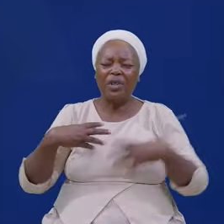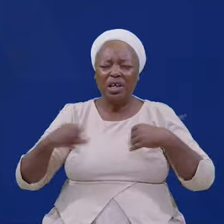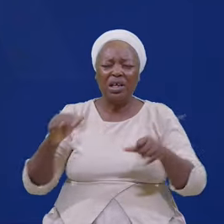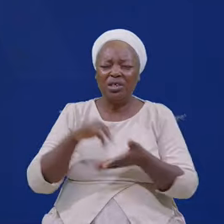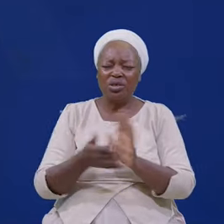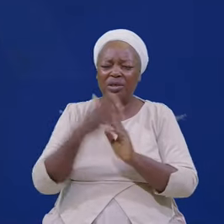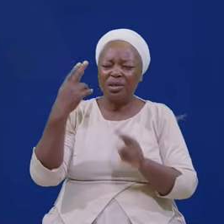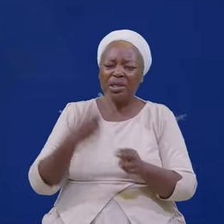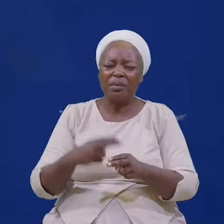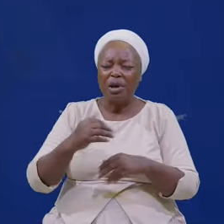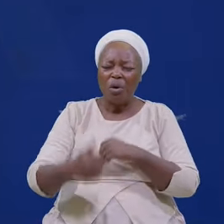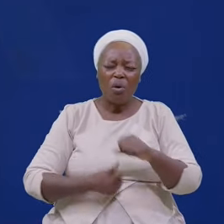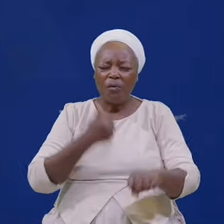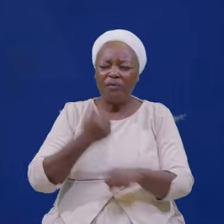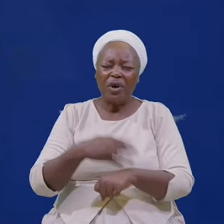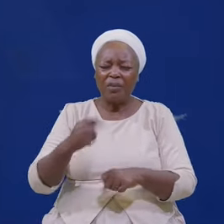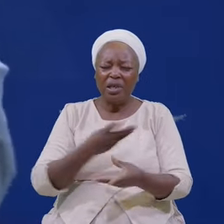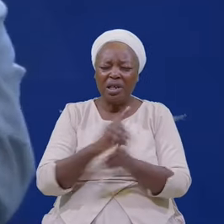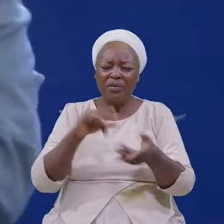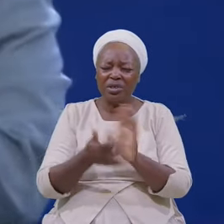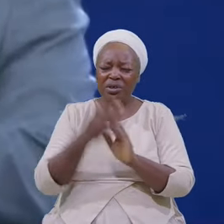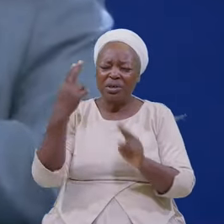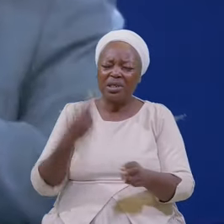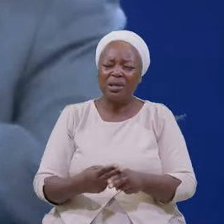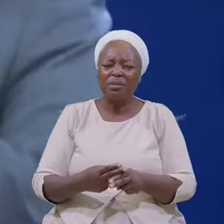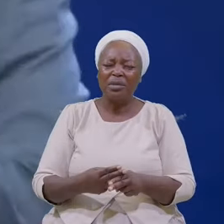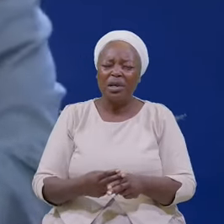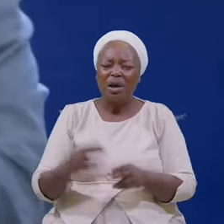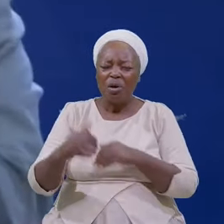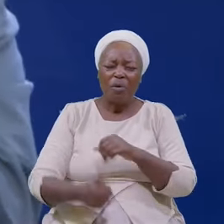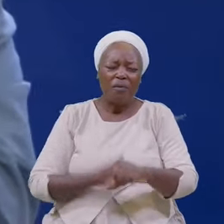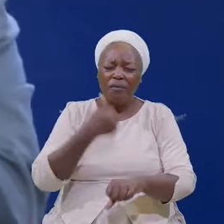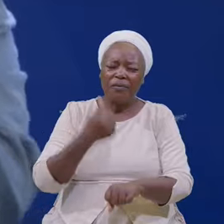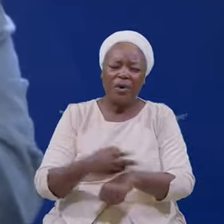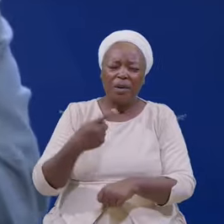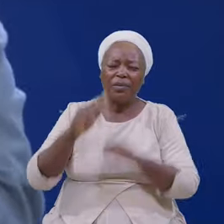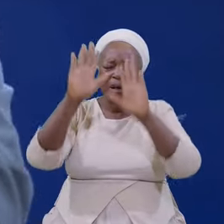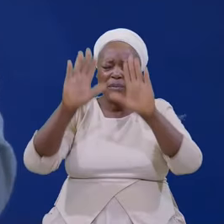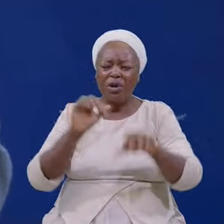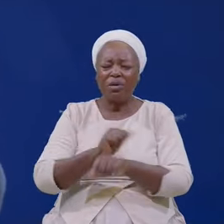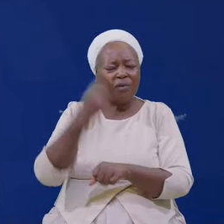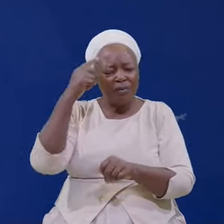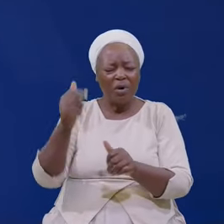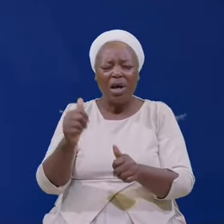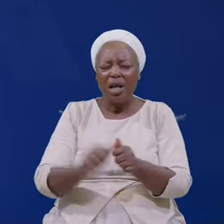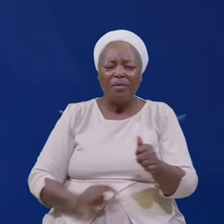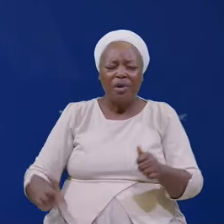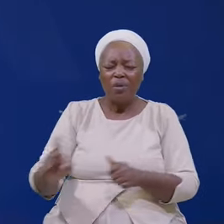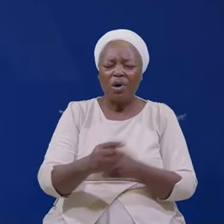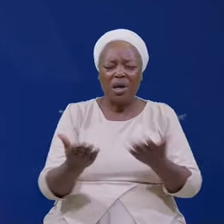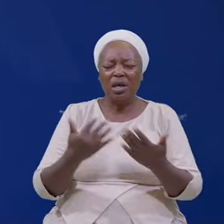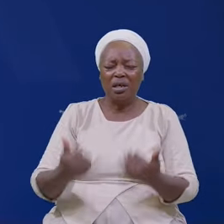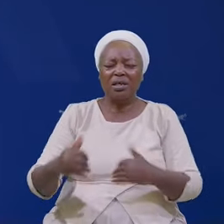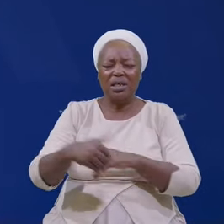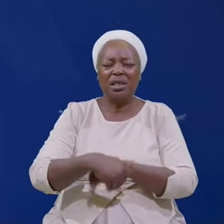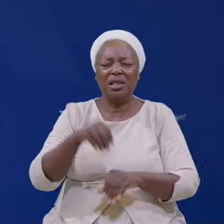guérison. Confirm the deliverance. Confirme la délivrance. Confirm the miracle for everyone here tonight